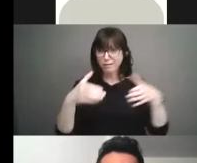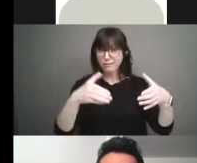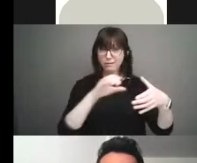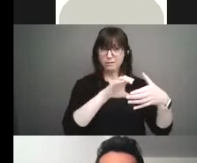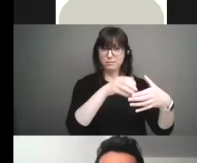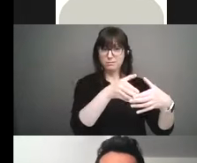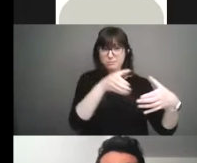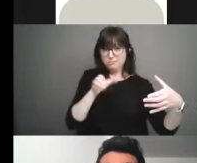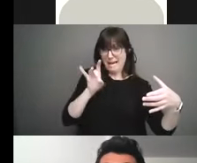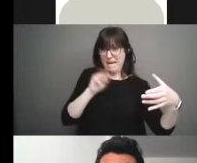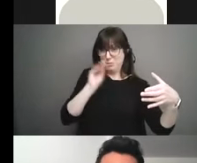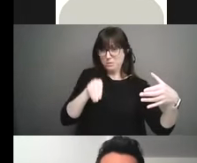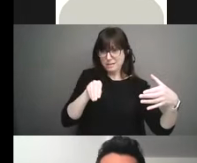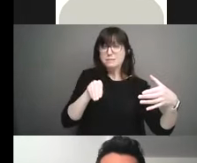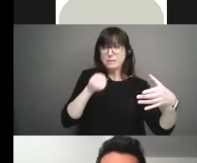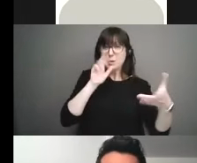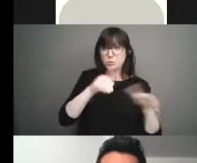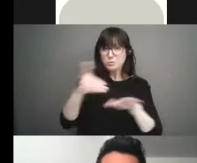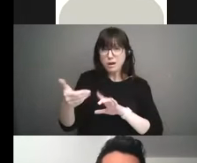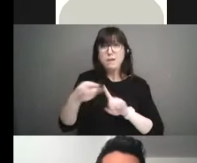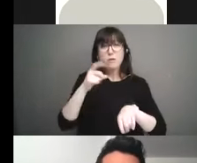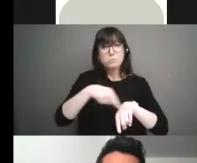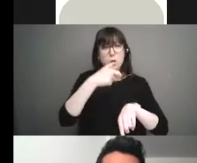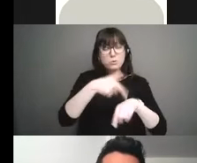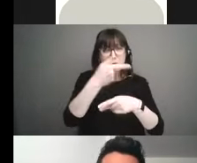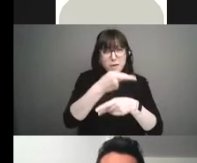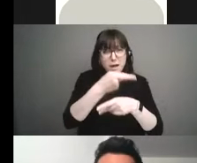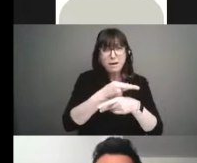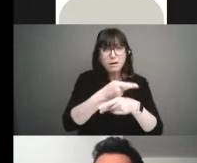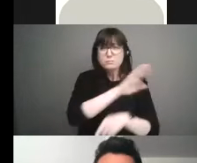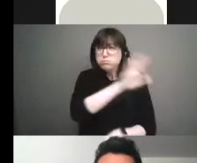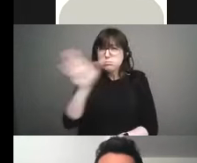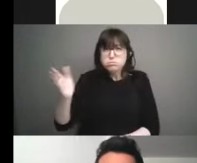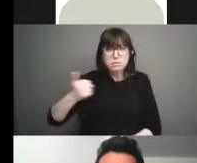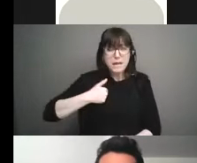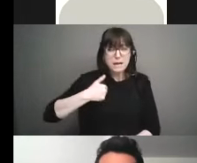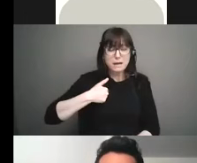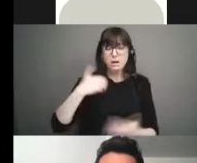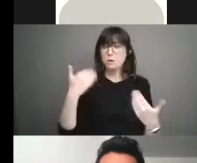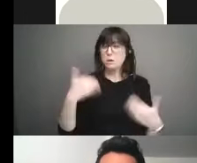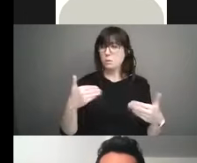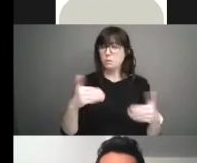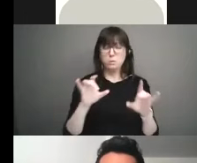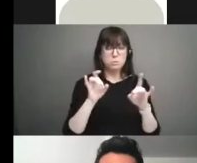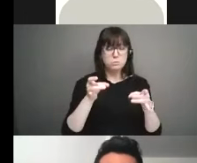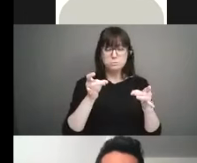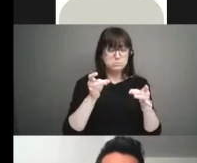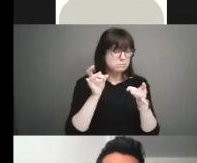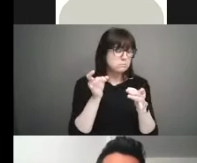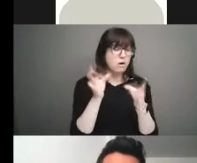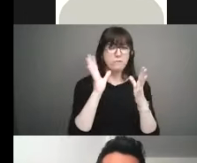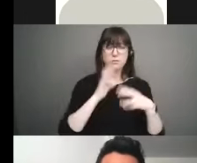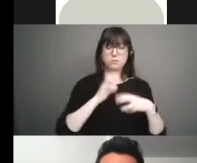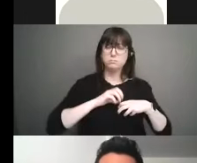have come from senior care facilities around Canada, which is obviously a very troubling and